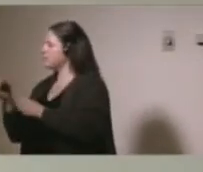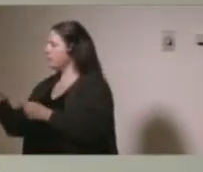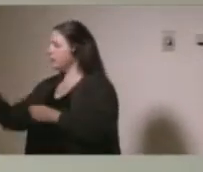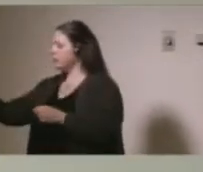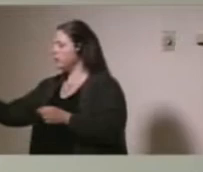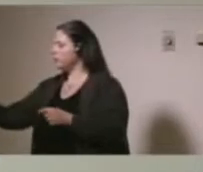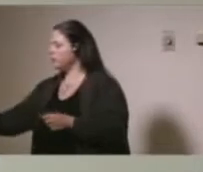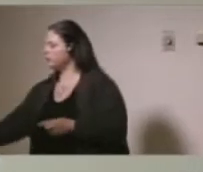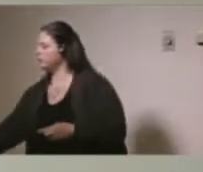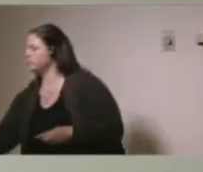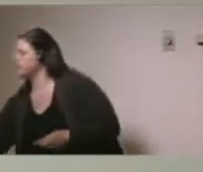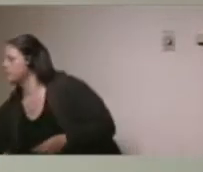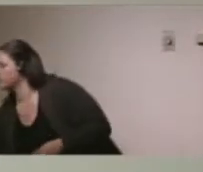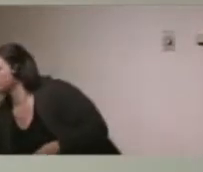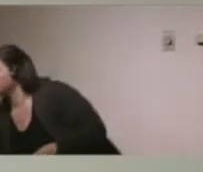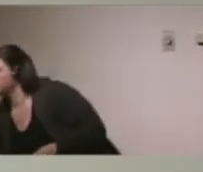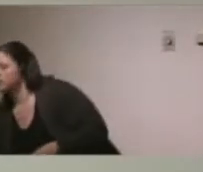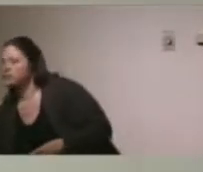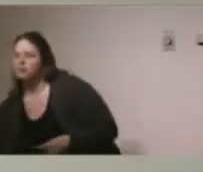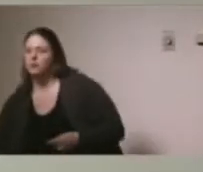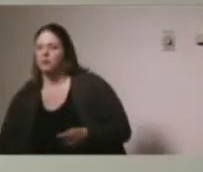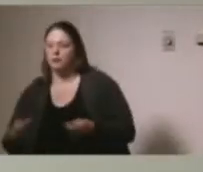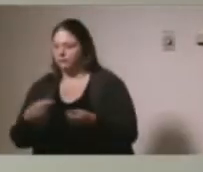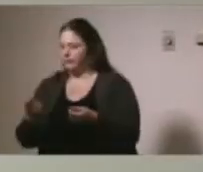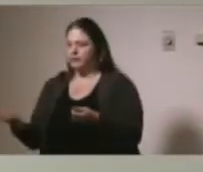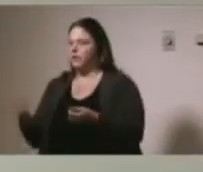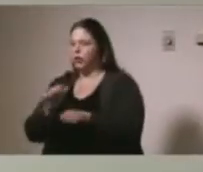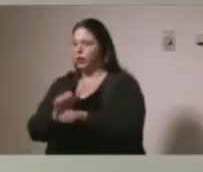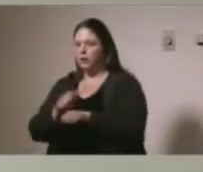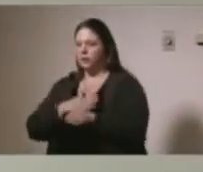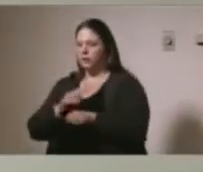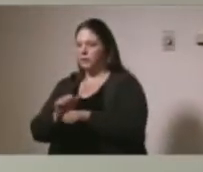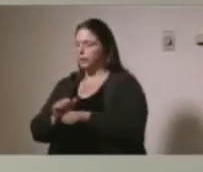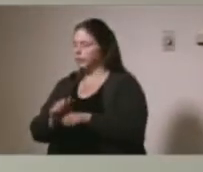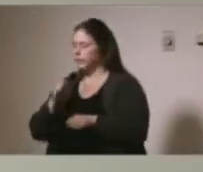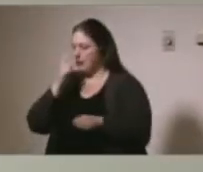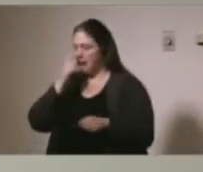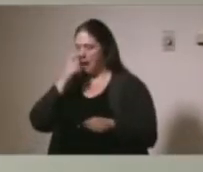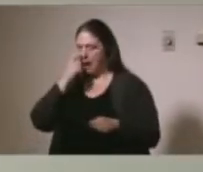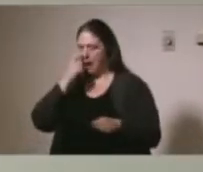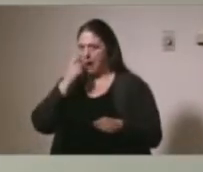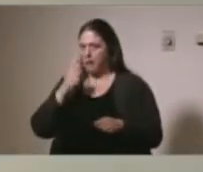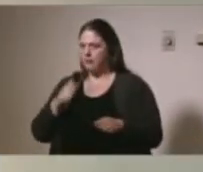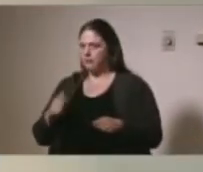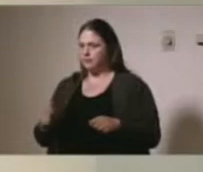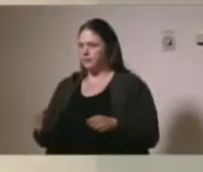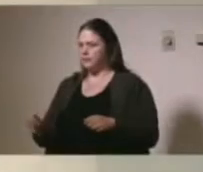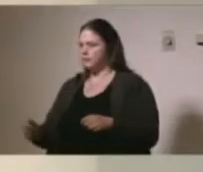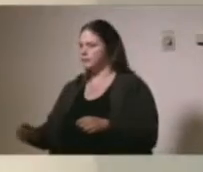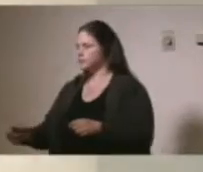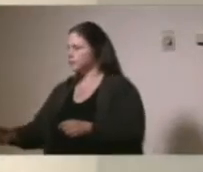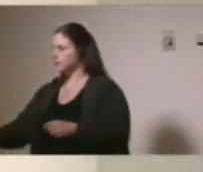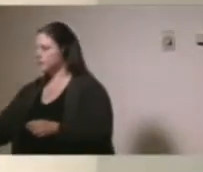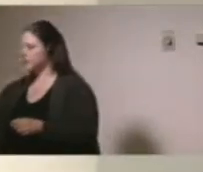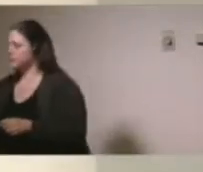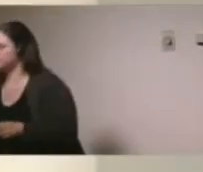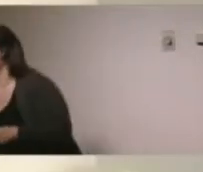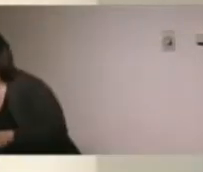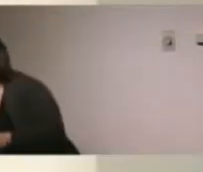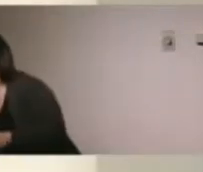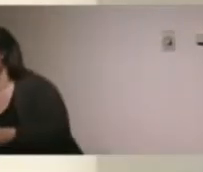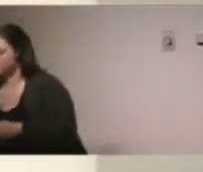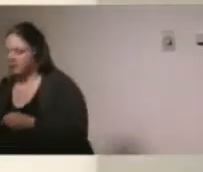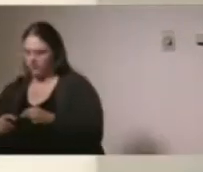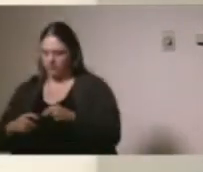I was listening to the radio, and they did indeed talk about our symposium. And on the CBC